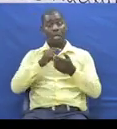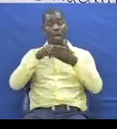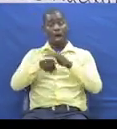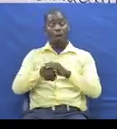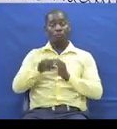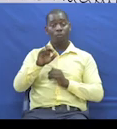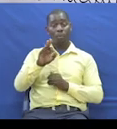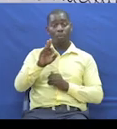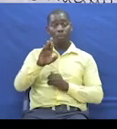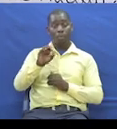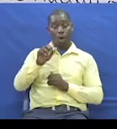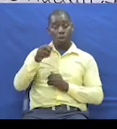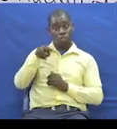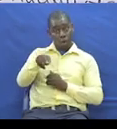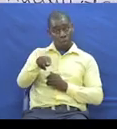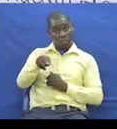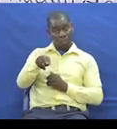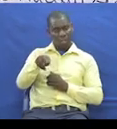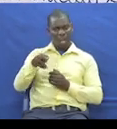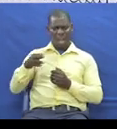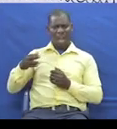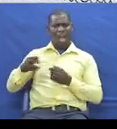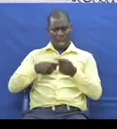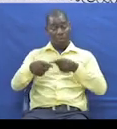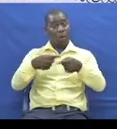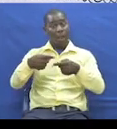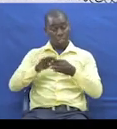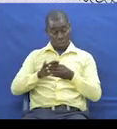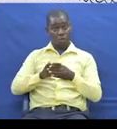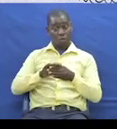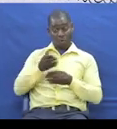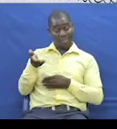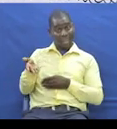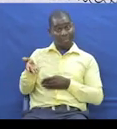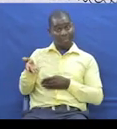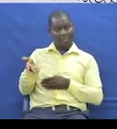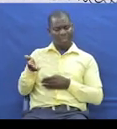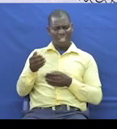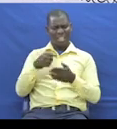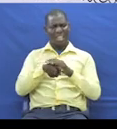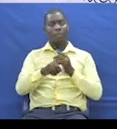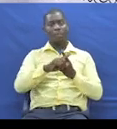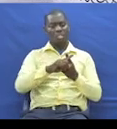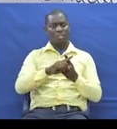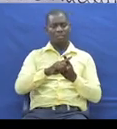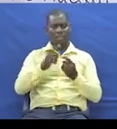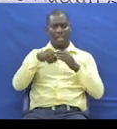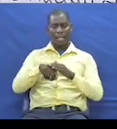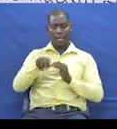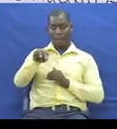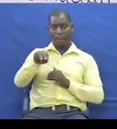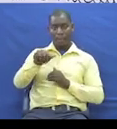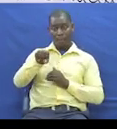of the proton, as we are going, I think we are going to use them. You see, It's a positive. It has a mass indicated